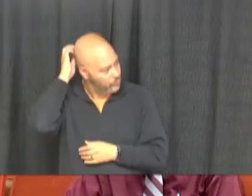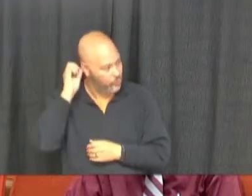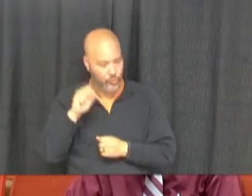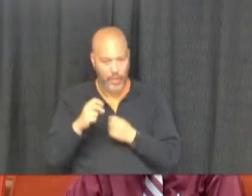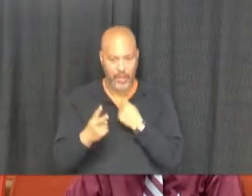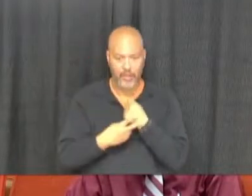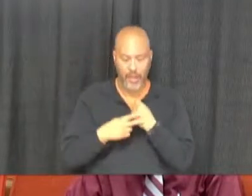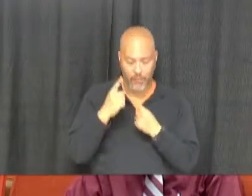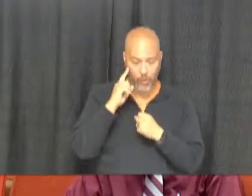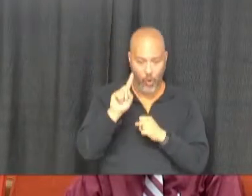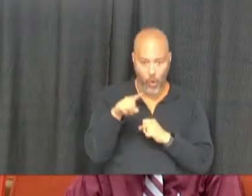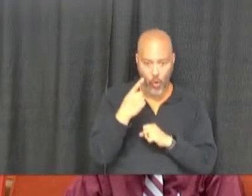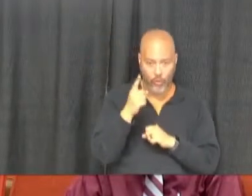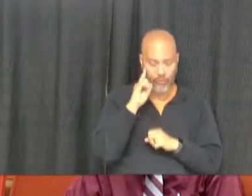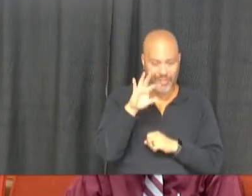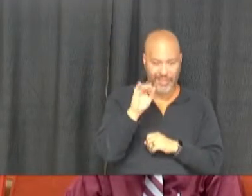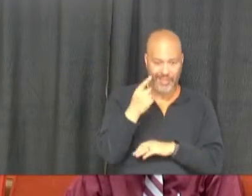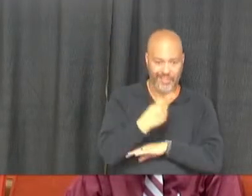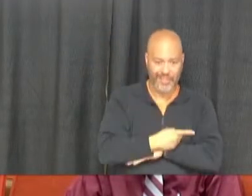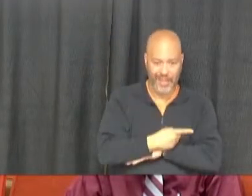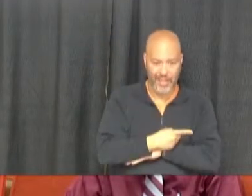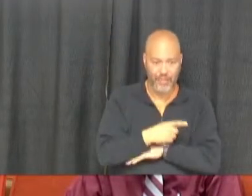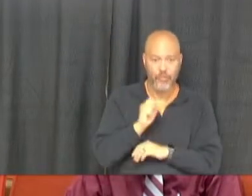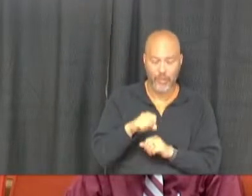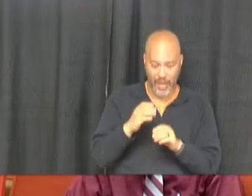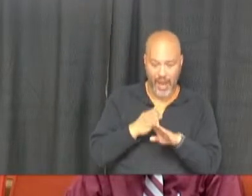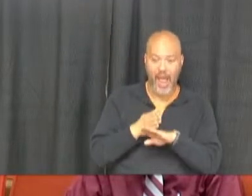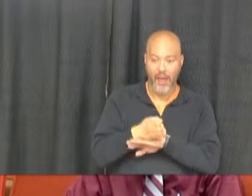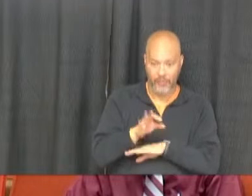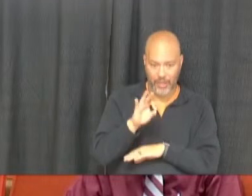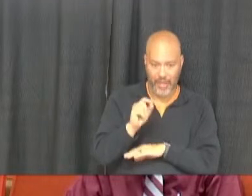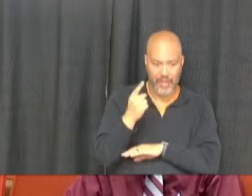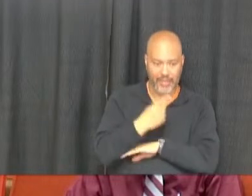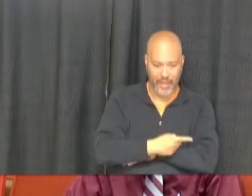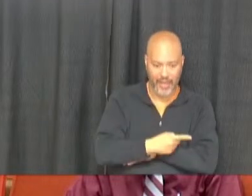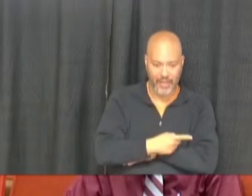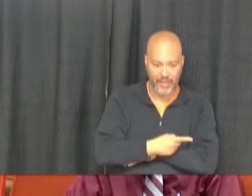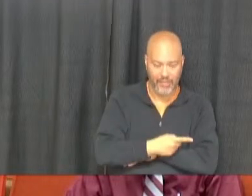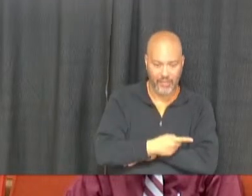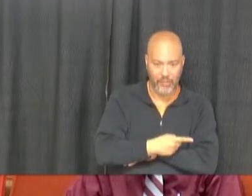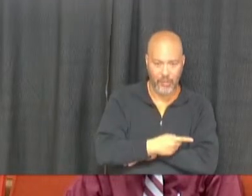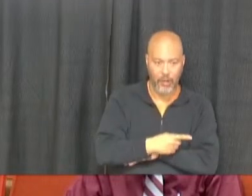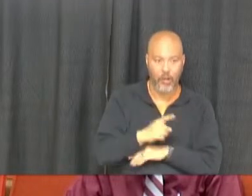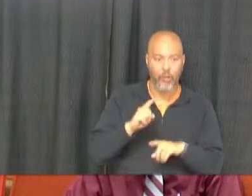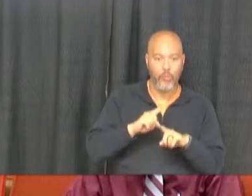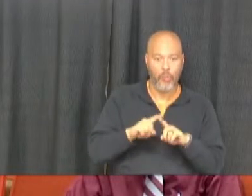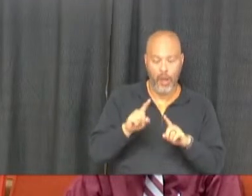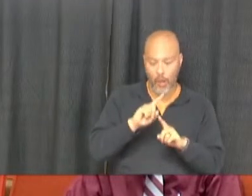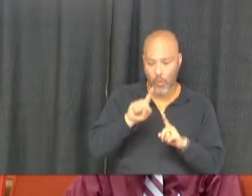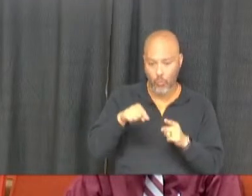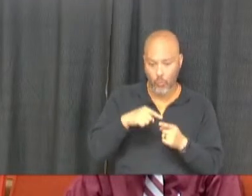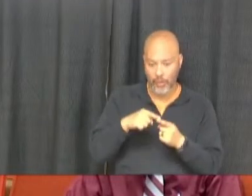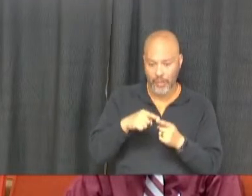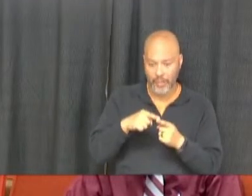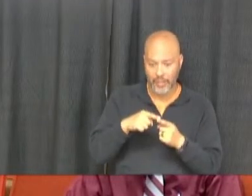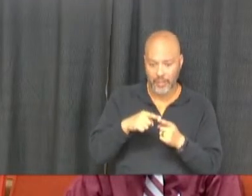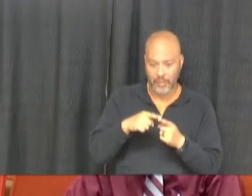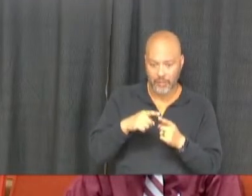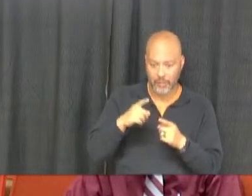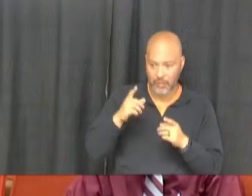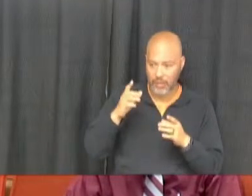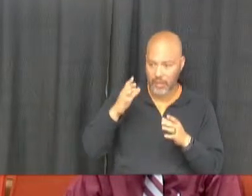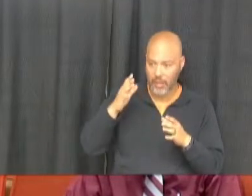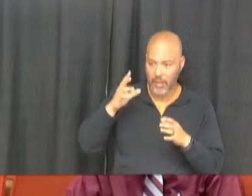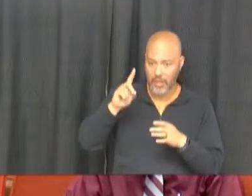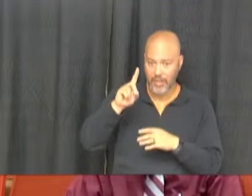it only for 90 days. You can keep it beyond 90 days, But once if there's a determination